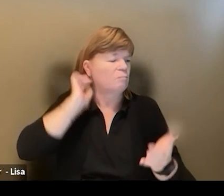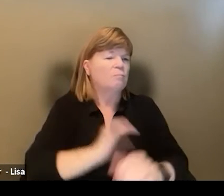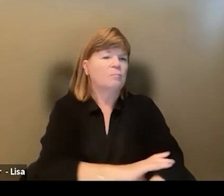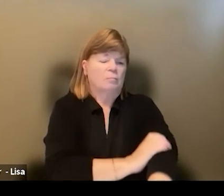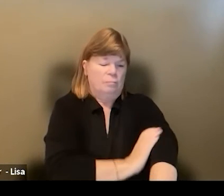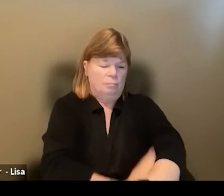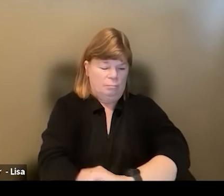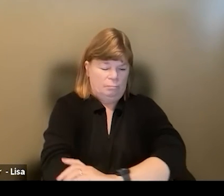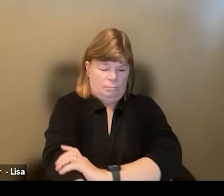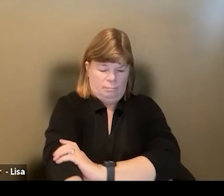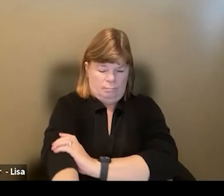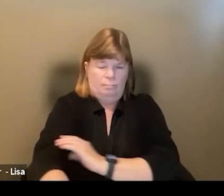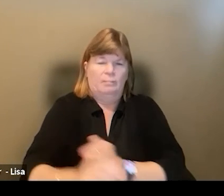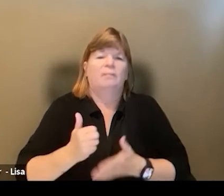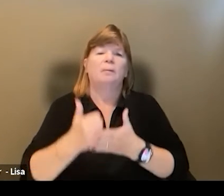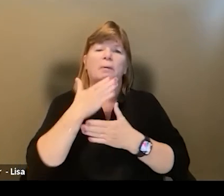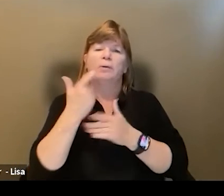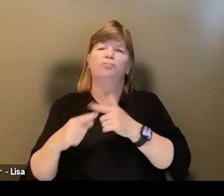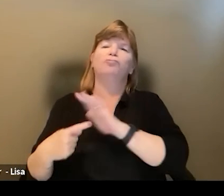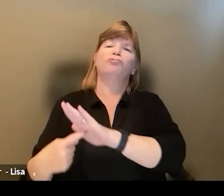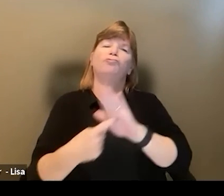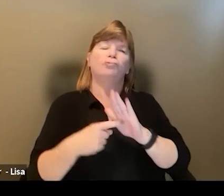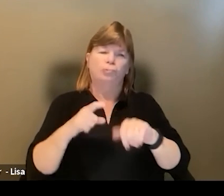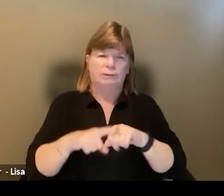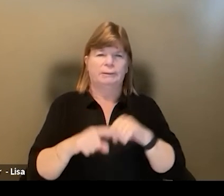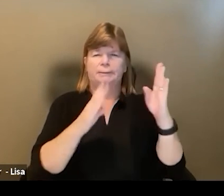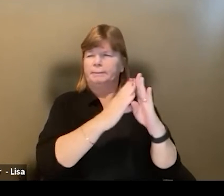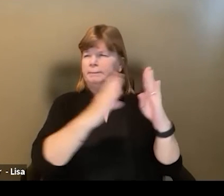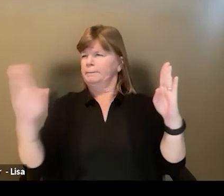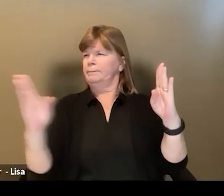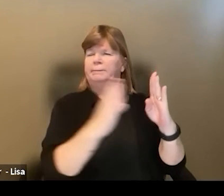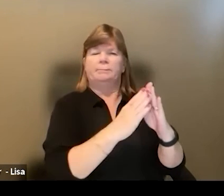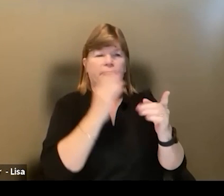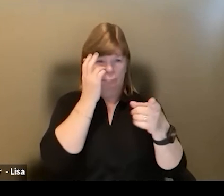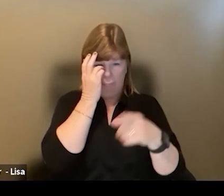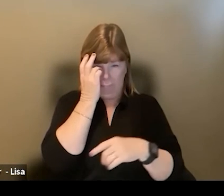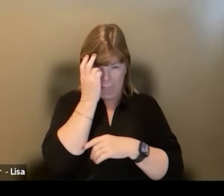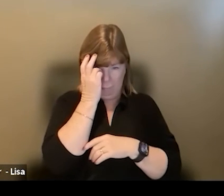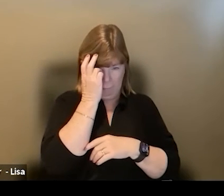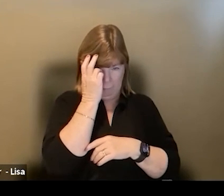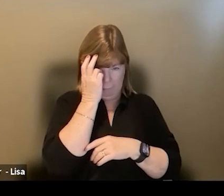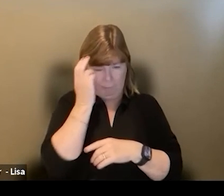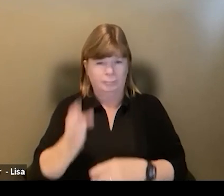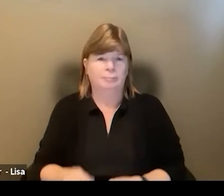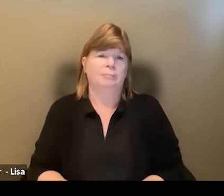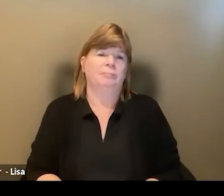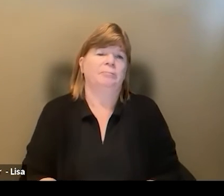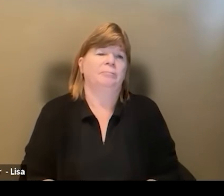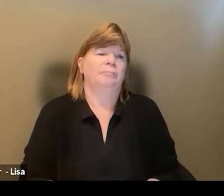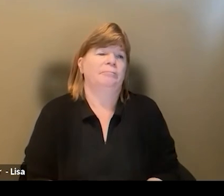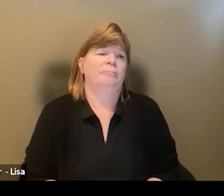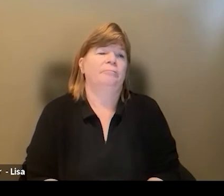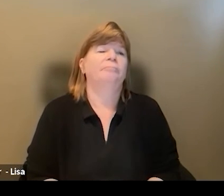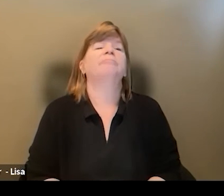So to help better illustrate the timeline for public comment, we include this slide here. So the public comment